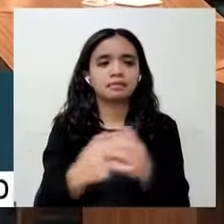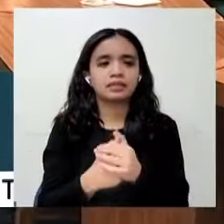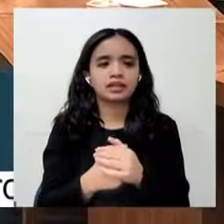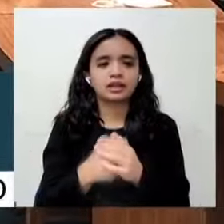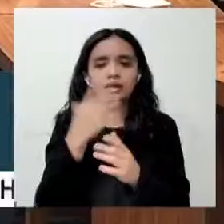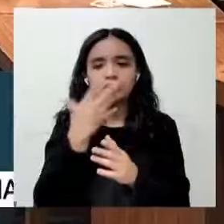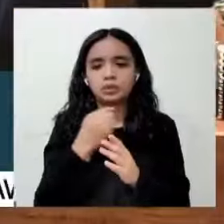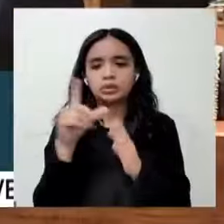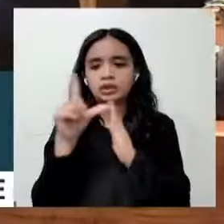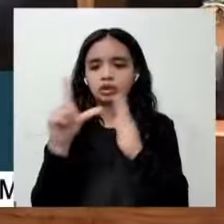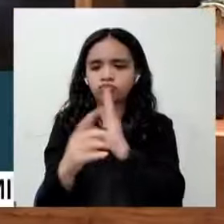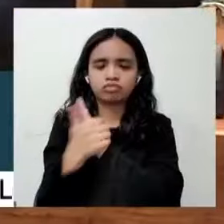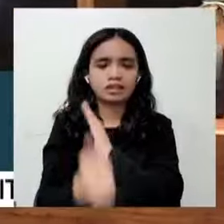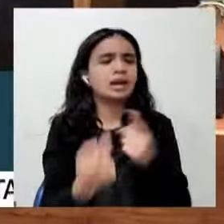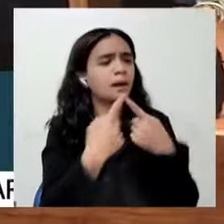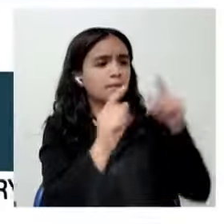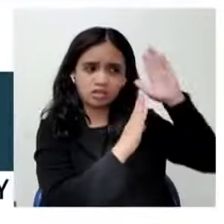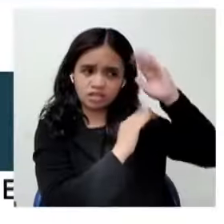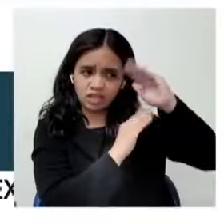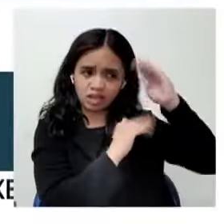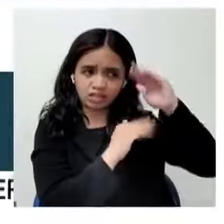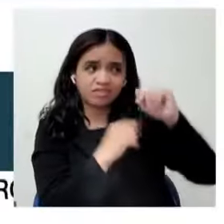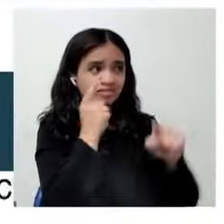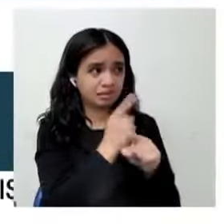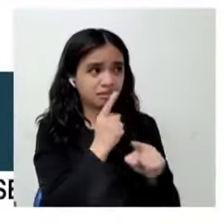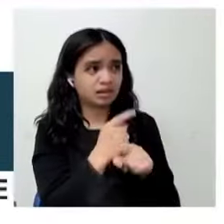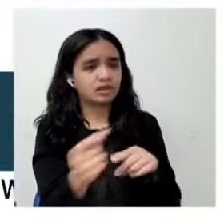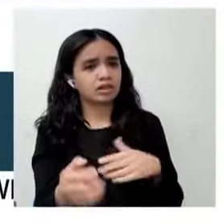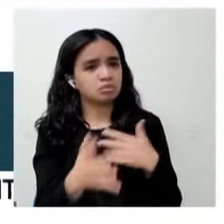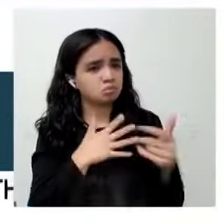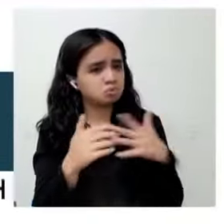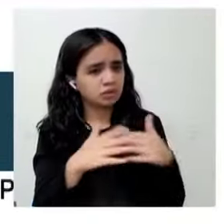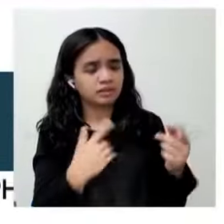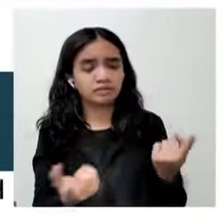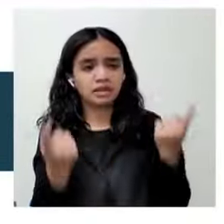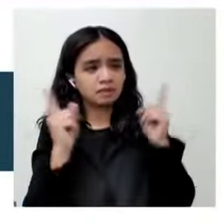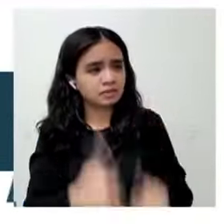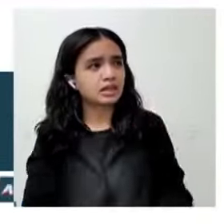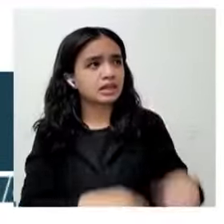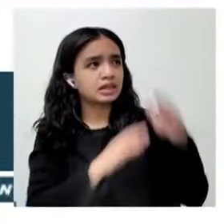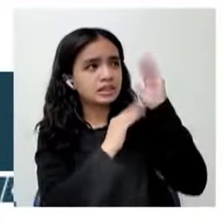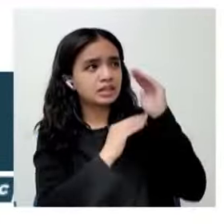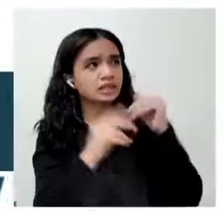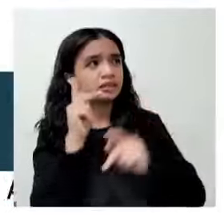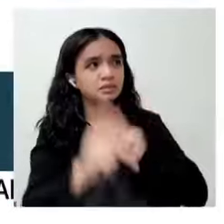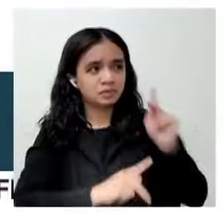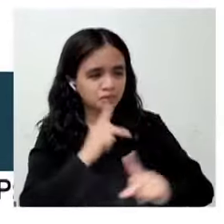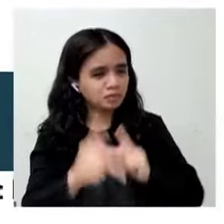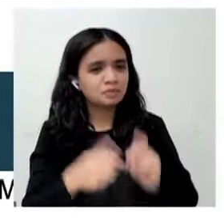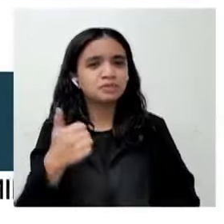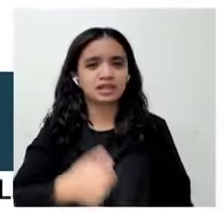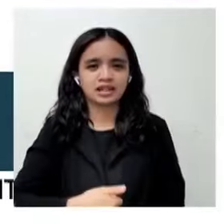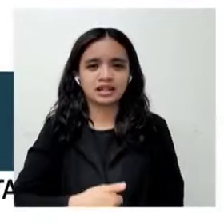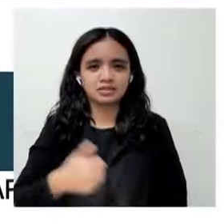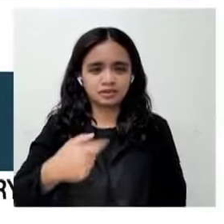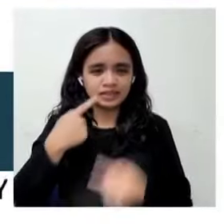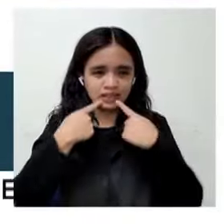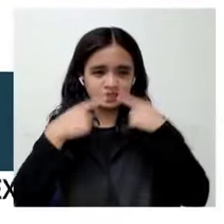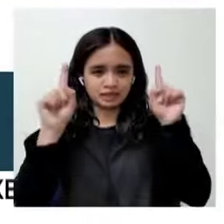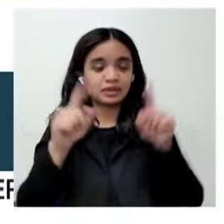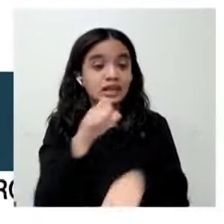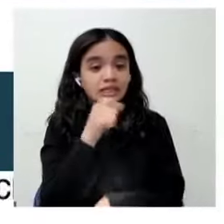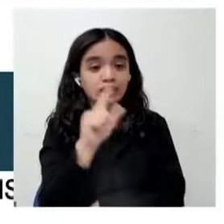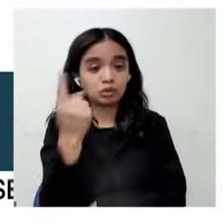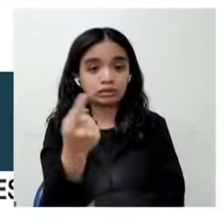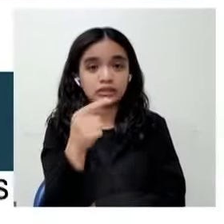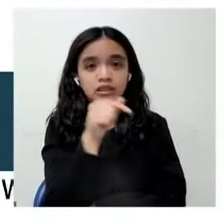Pero sana naman, Congressman, hindi ba? Parang whatever happens, sana ang taong bayan ang panalo. This is not a tussle between